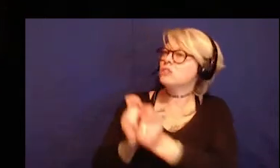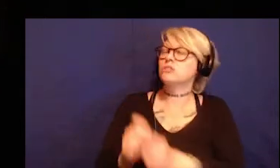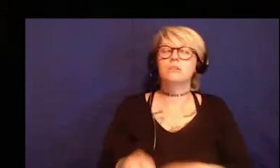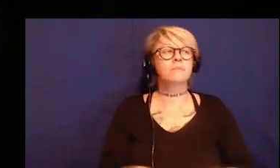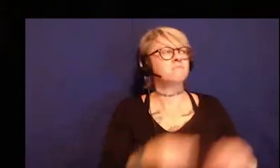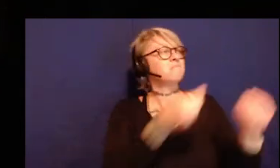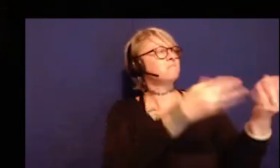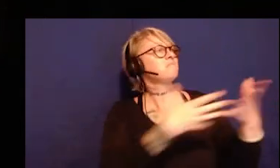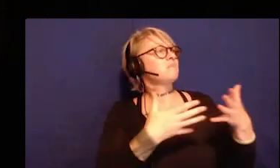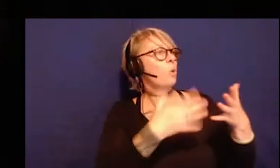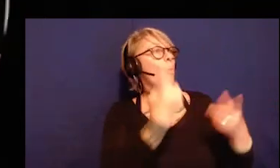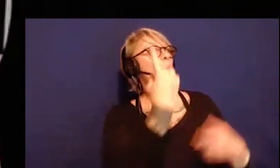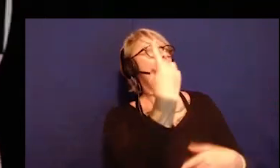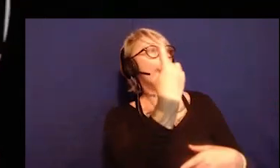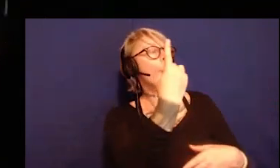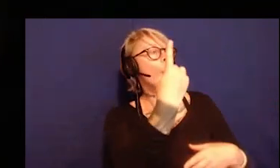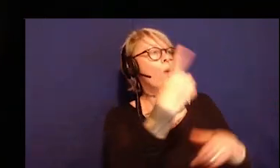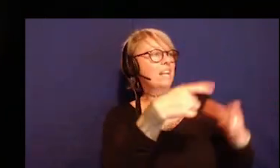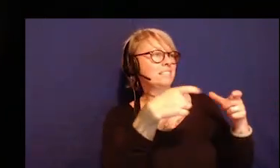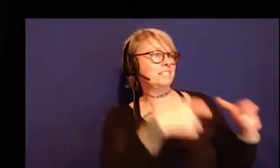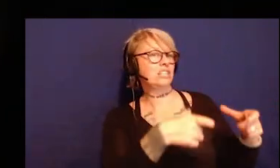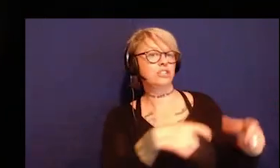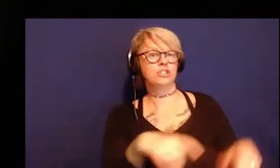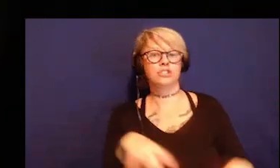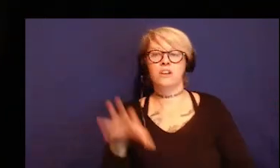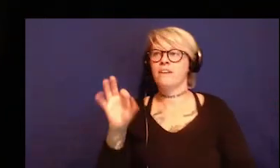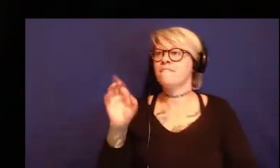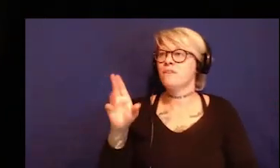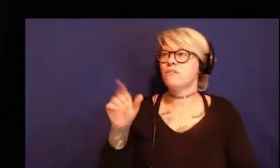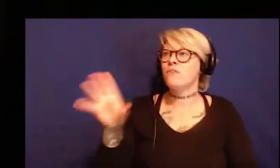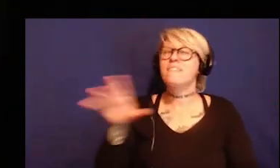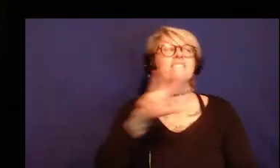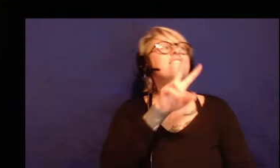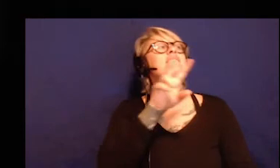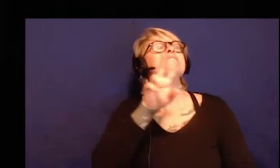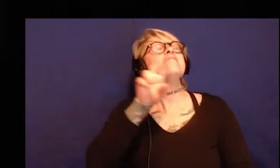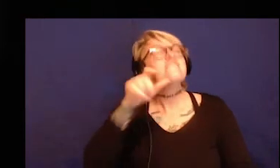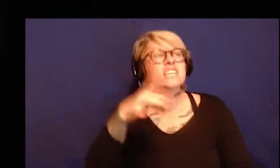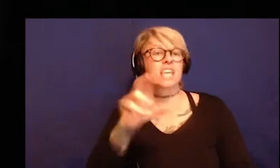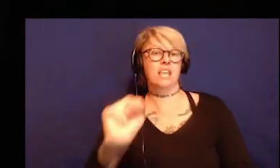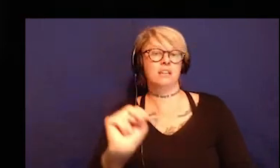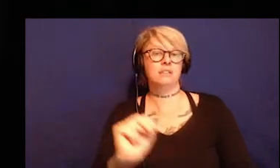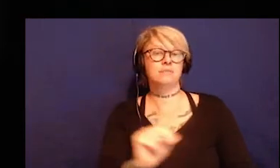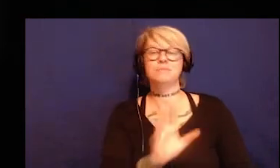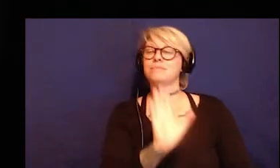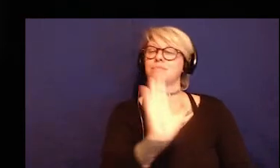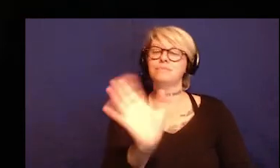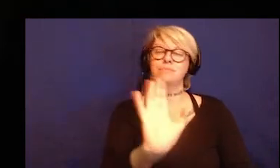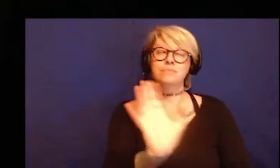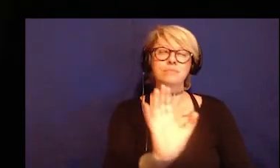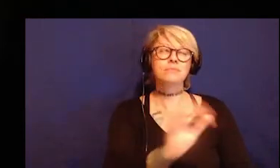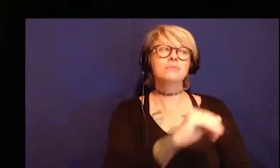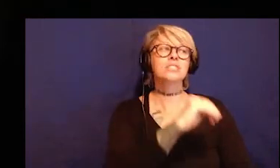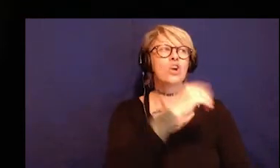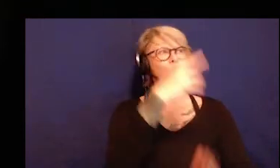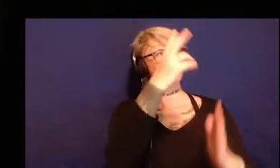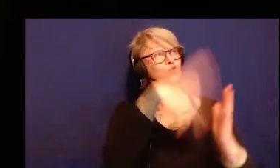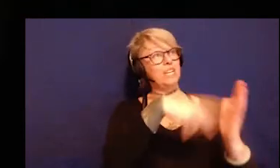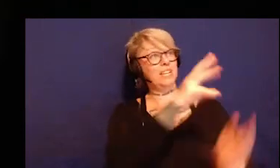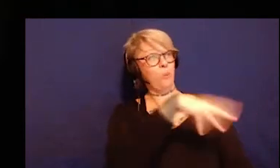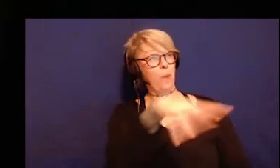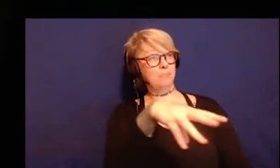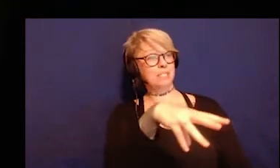Fufu. Vegan. It's not a social studies report, E. Reading a Wikipedia page about a country and actually living there are